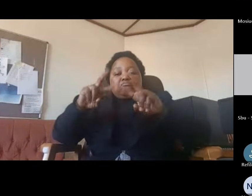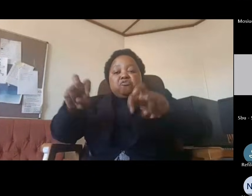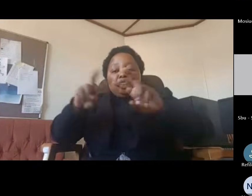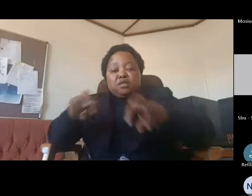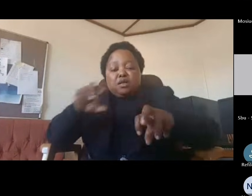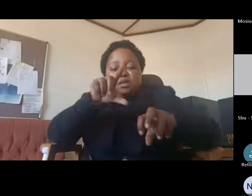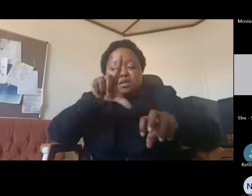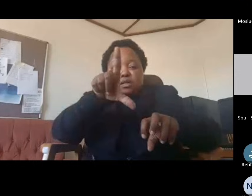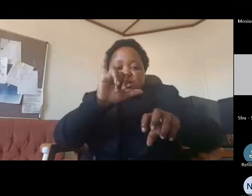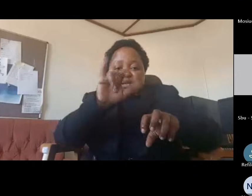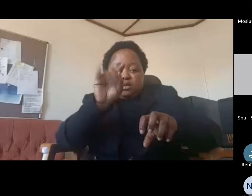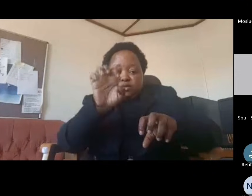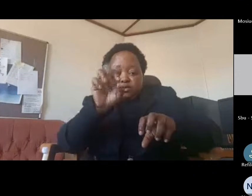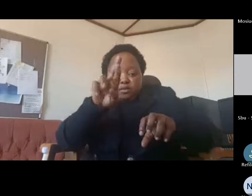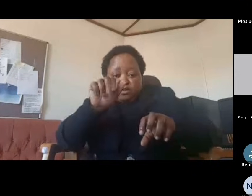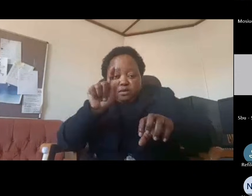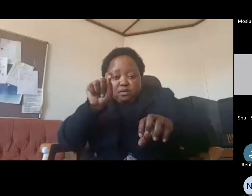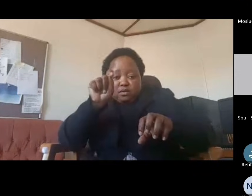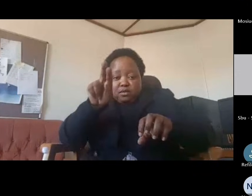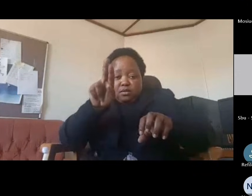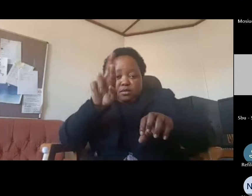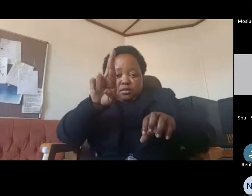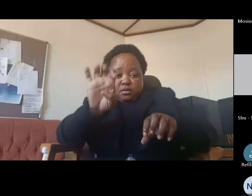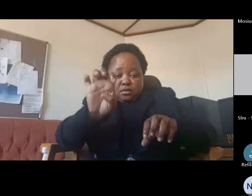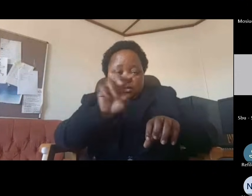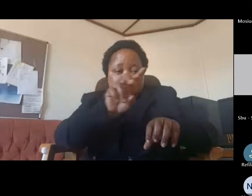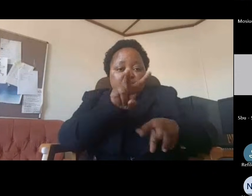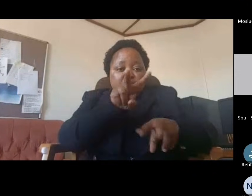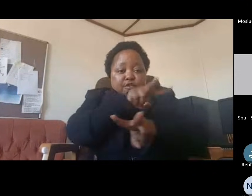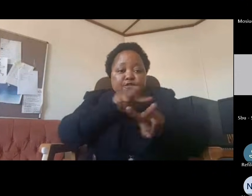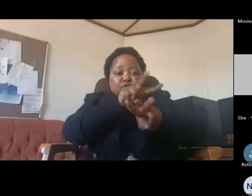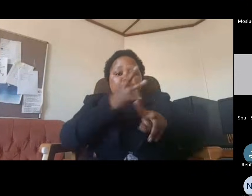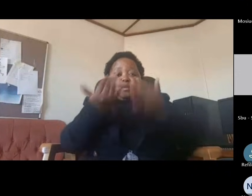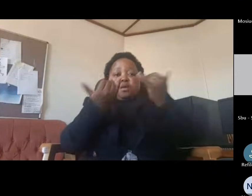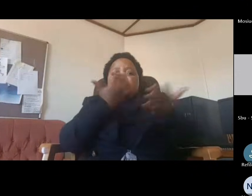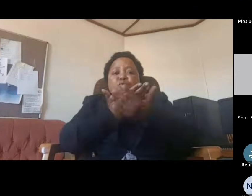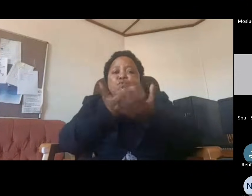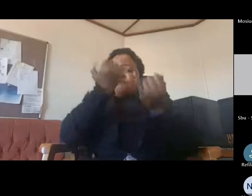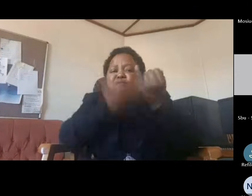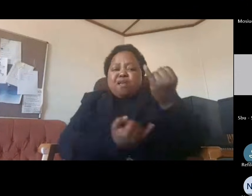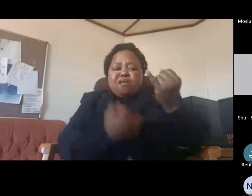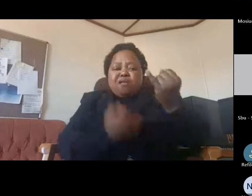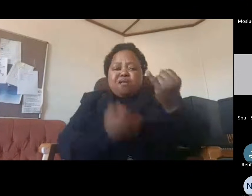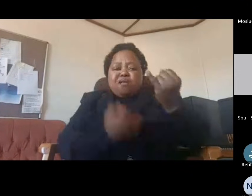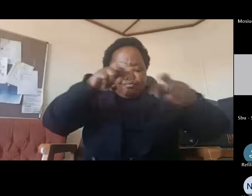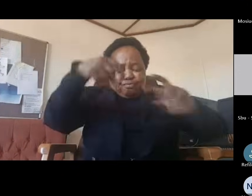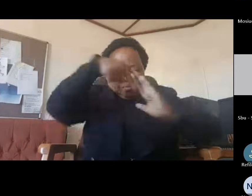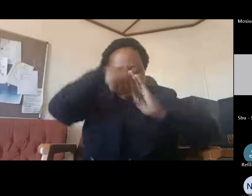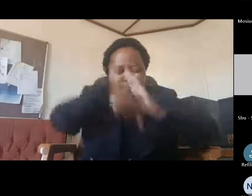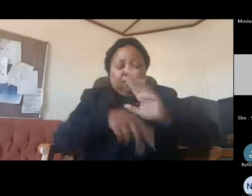we fail to really dig deep in terms of maybe what very systems, norms we can